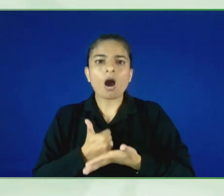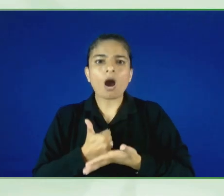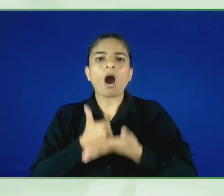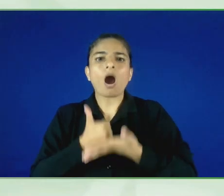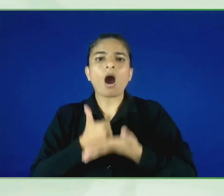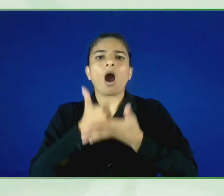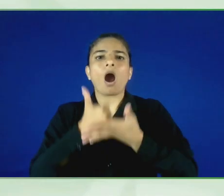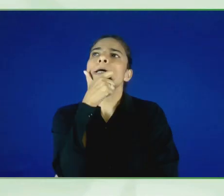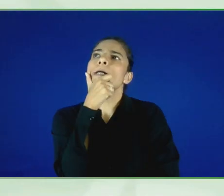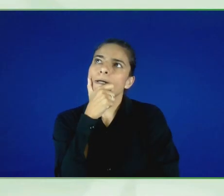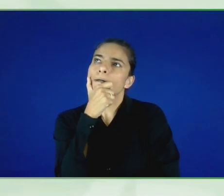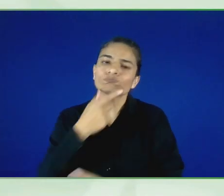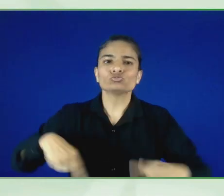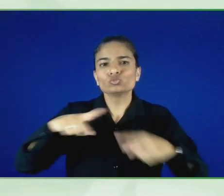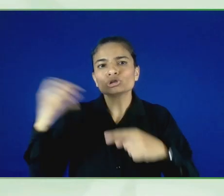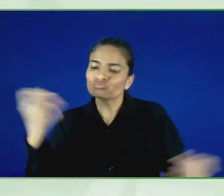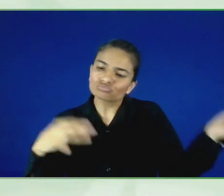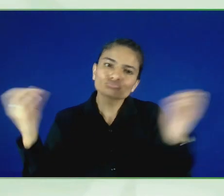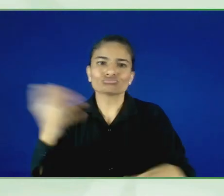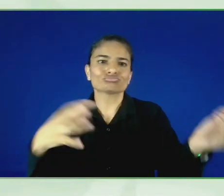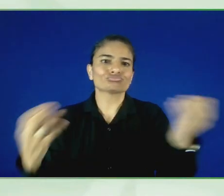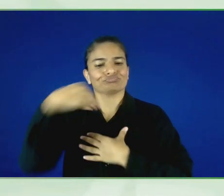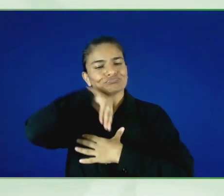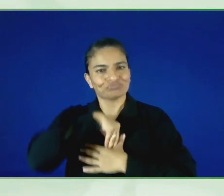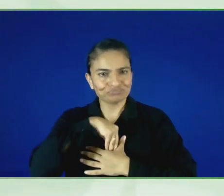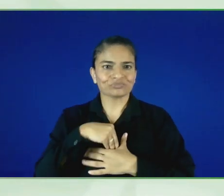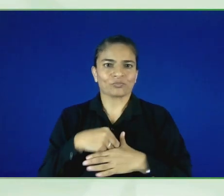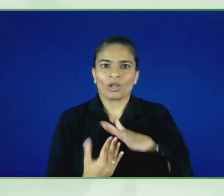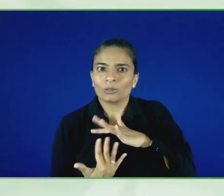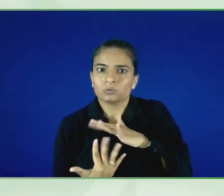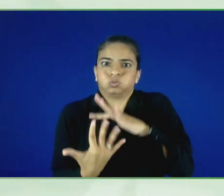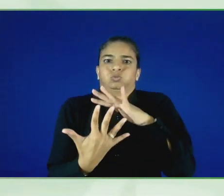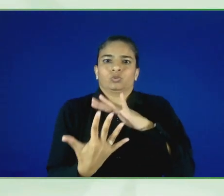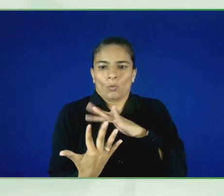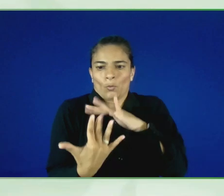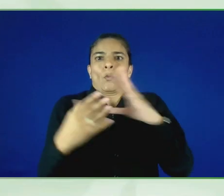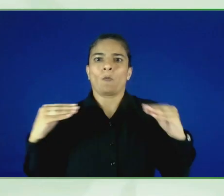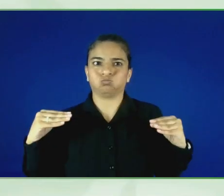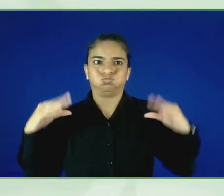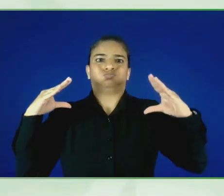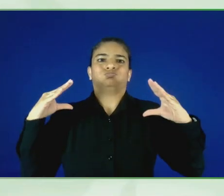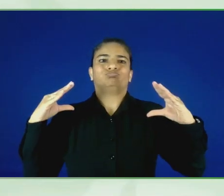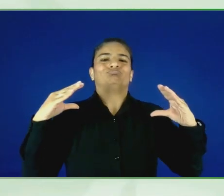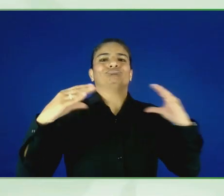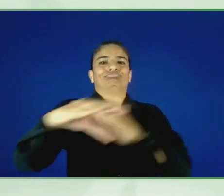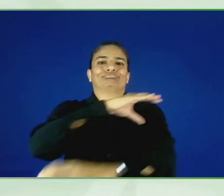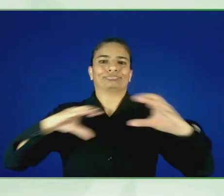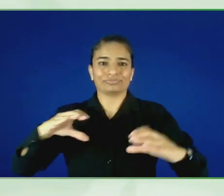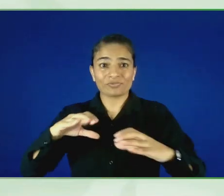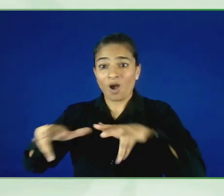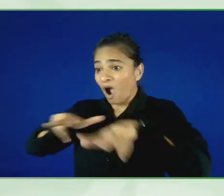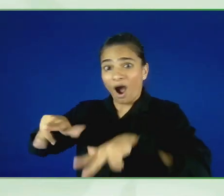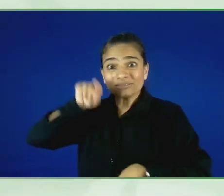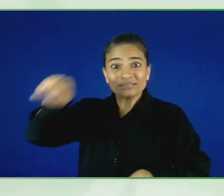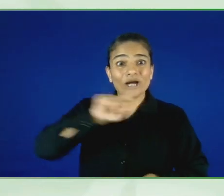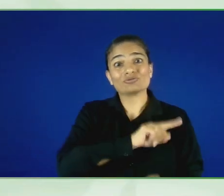energy back within each and every one of your organizations. So thank you to our panel and our panelists today, and thank you for all of you for listening. Thank